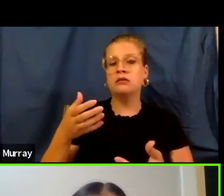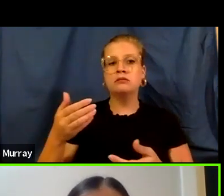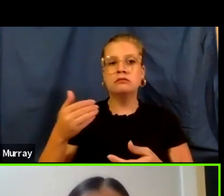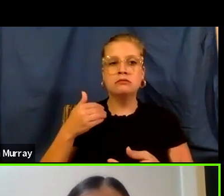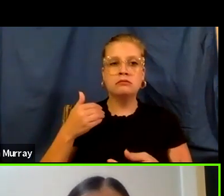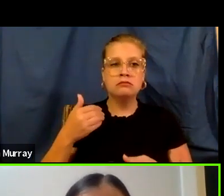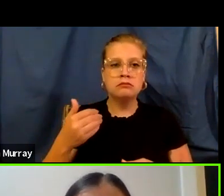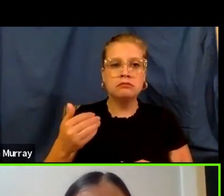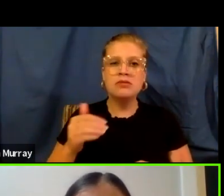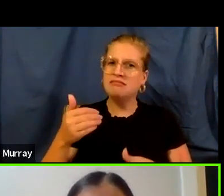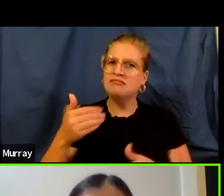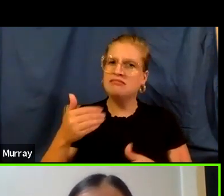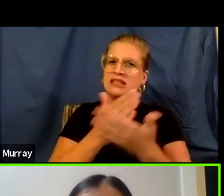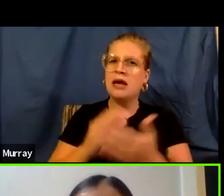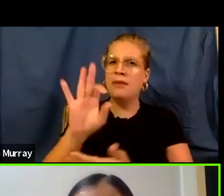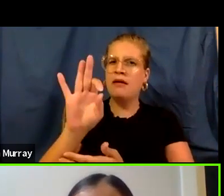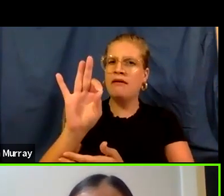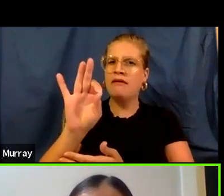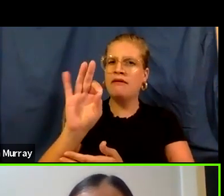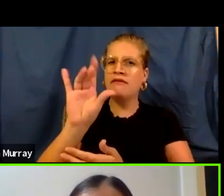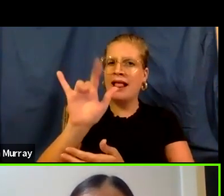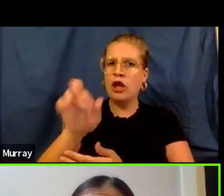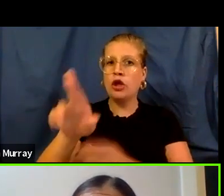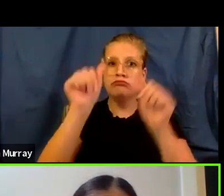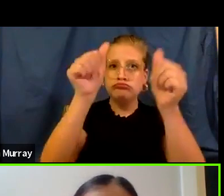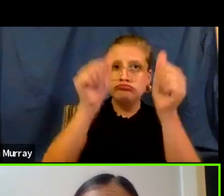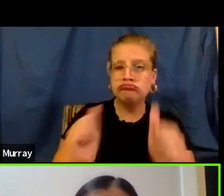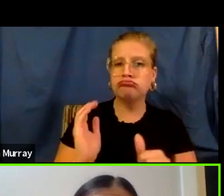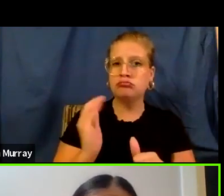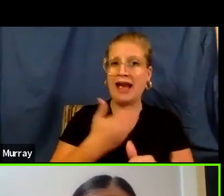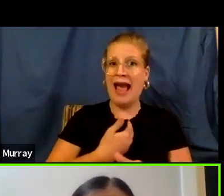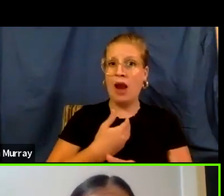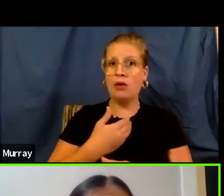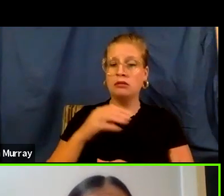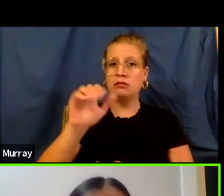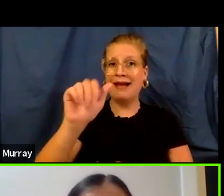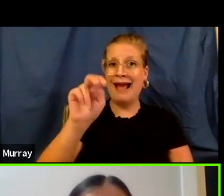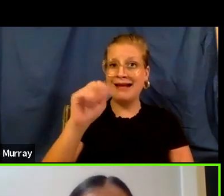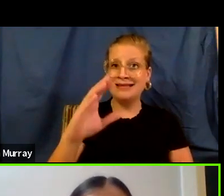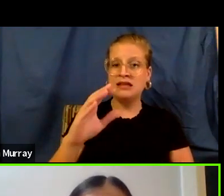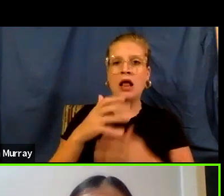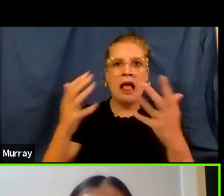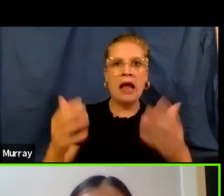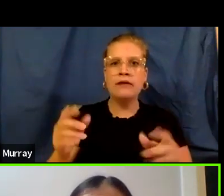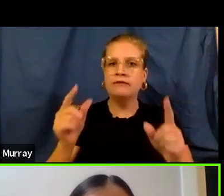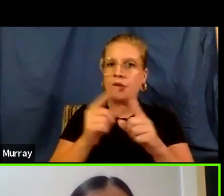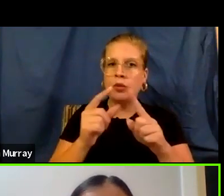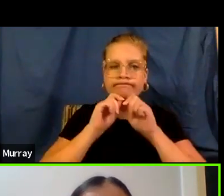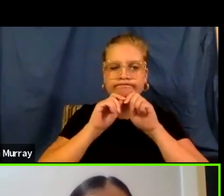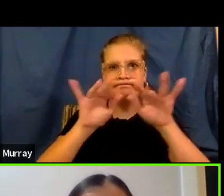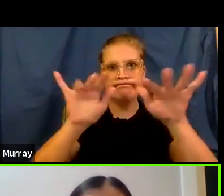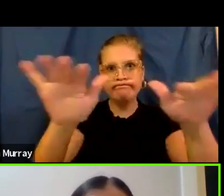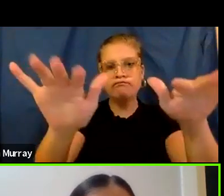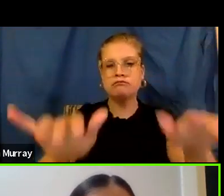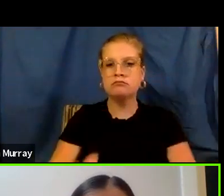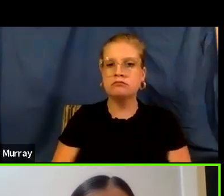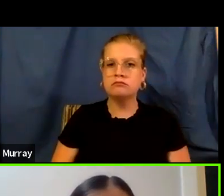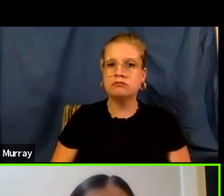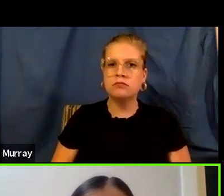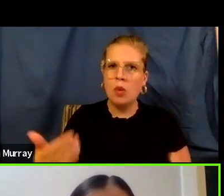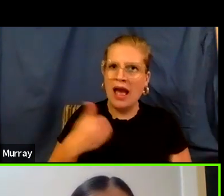our ANC as well as elsewhere in the ward. And there's a lot of word of mouth as well. We'll find that we'll get one call from